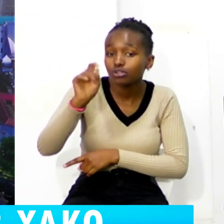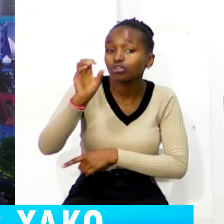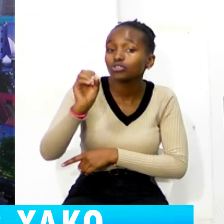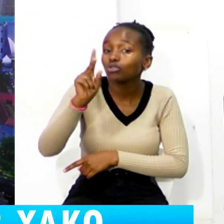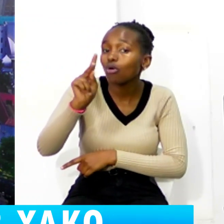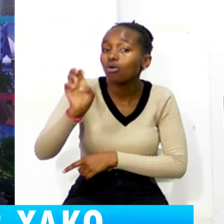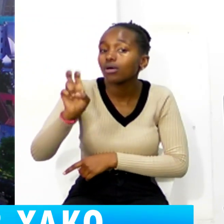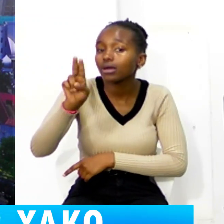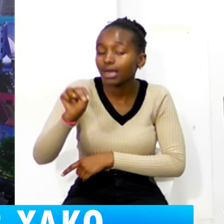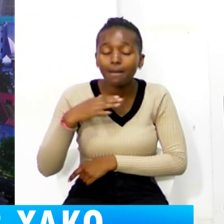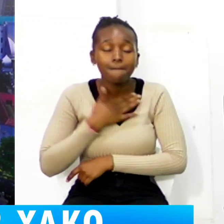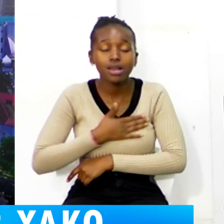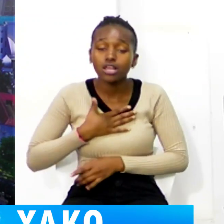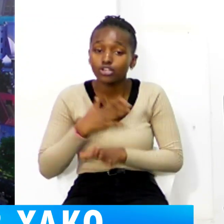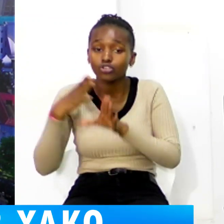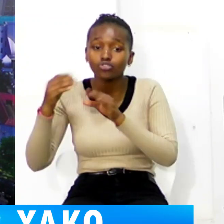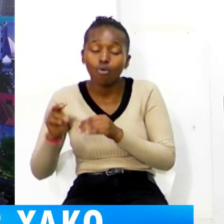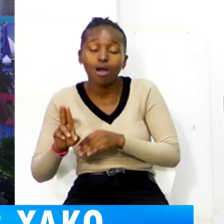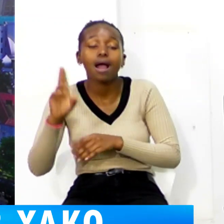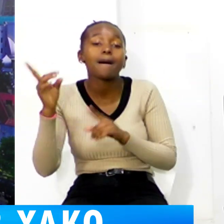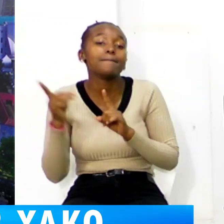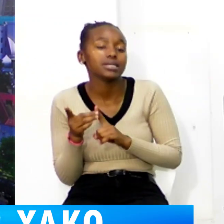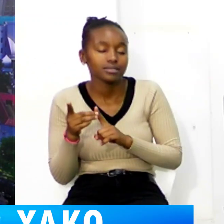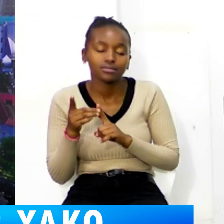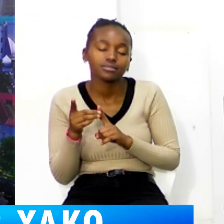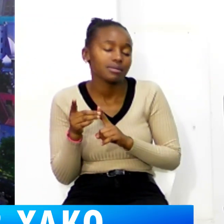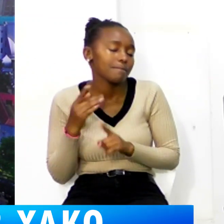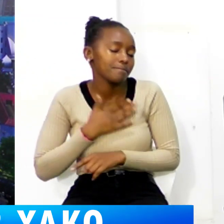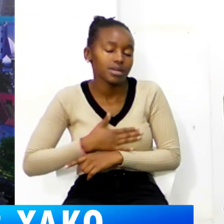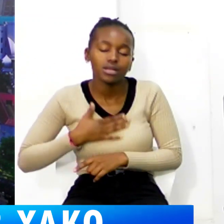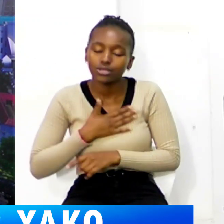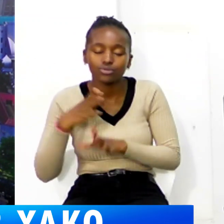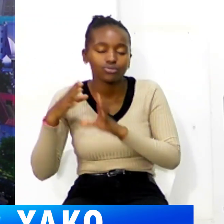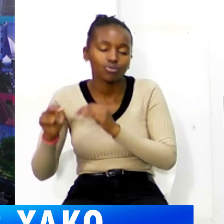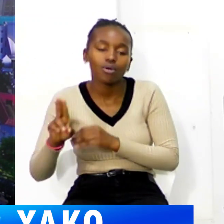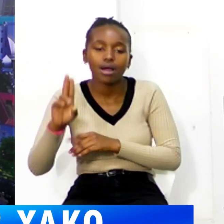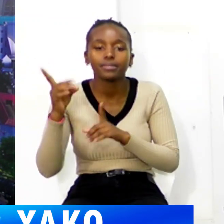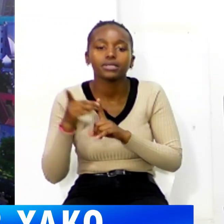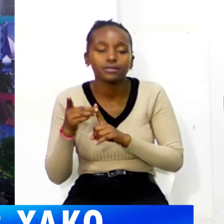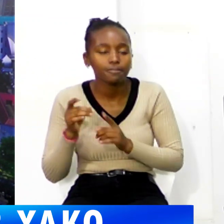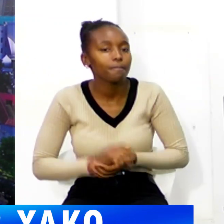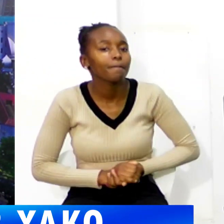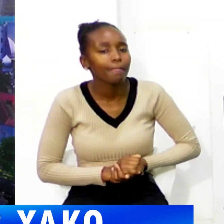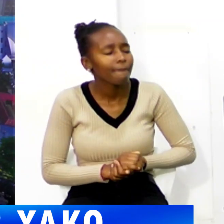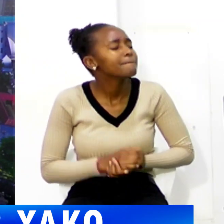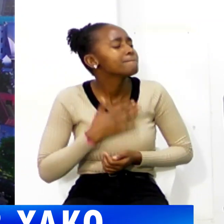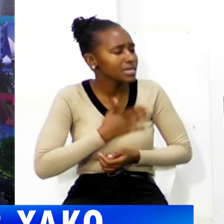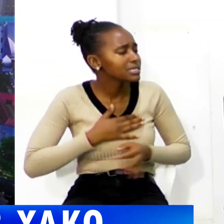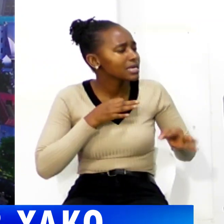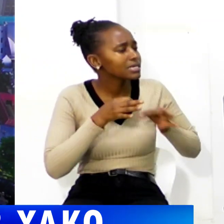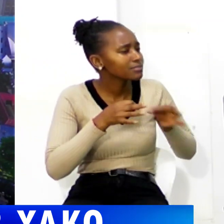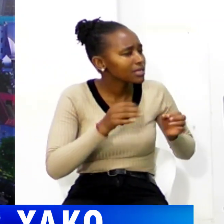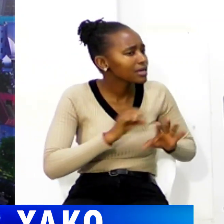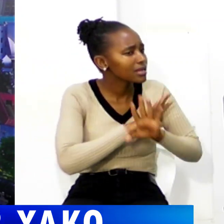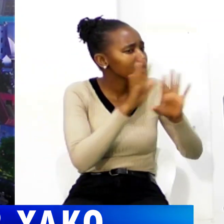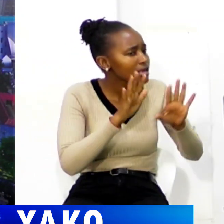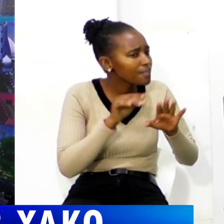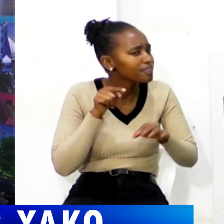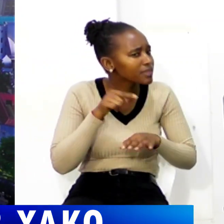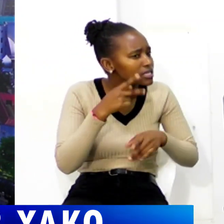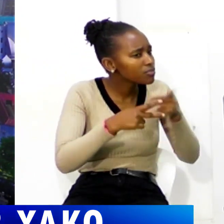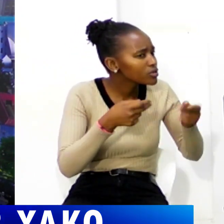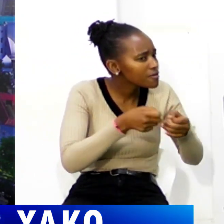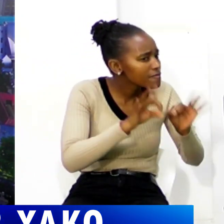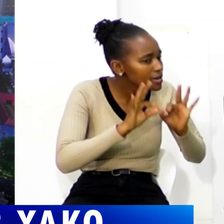update the software in our meters. Okay. Just to clarify, is the process free?